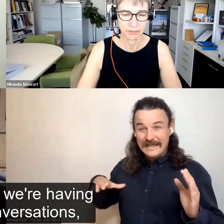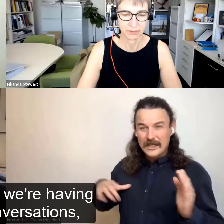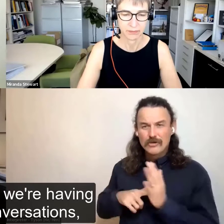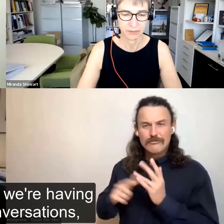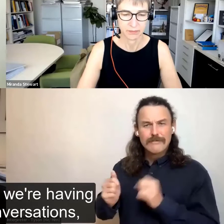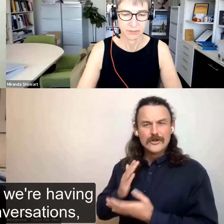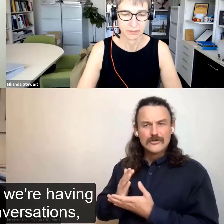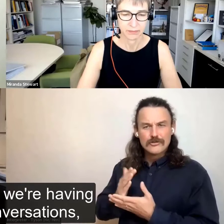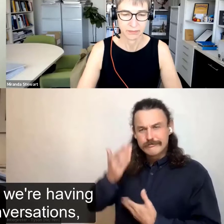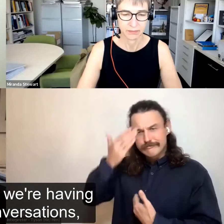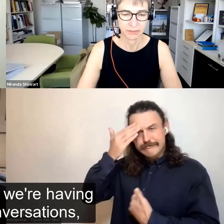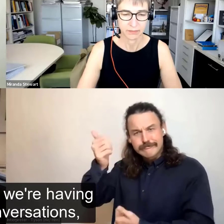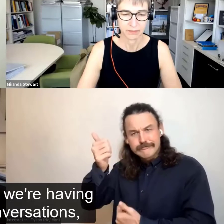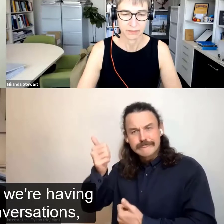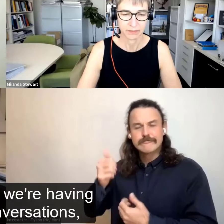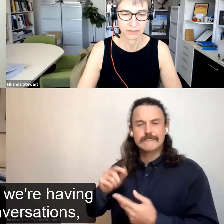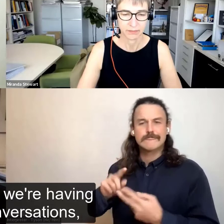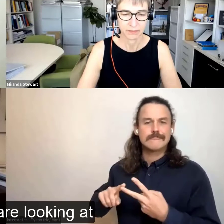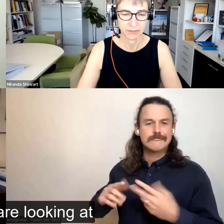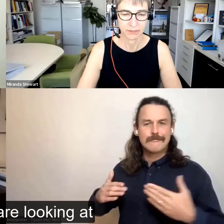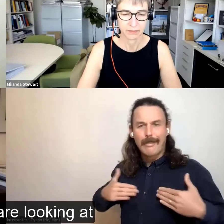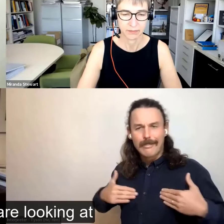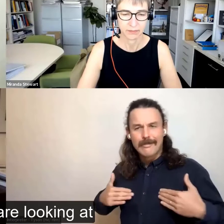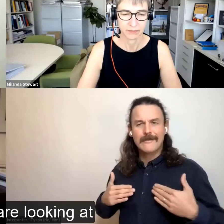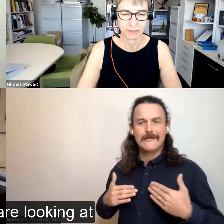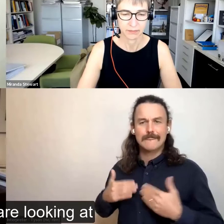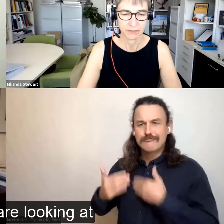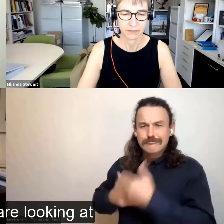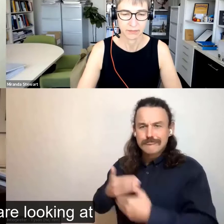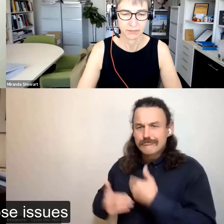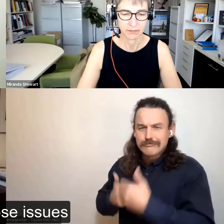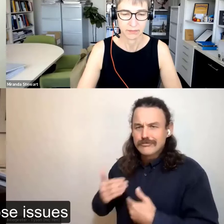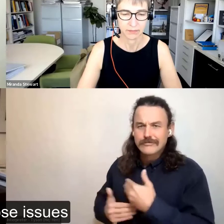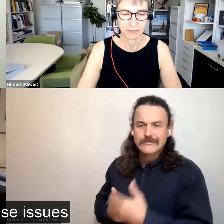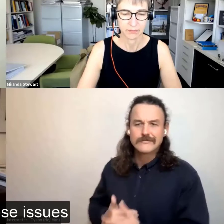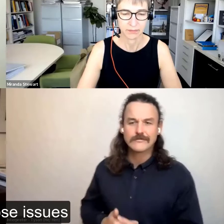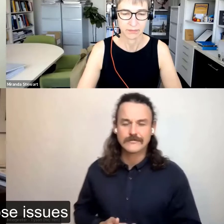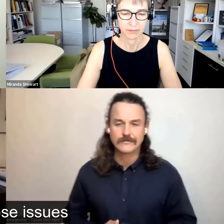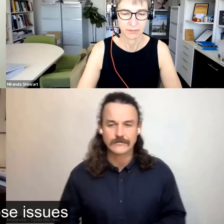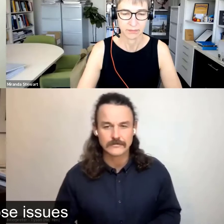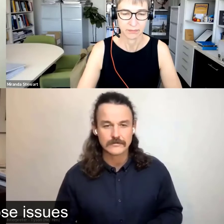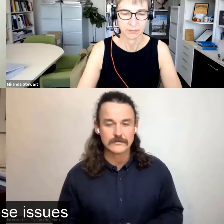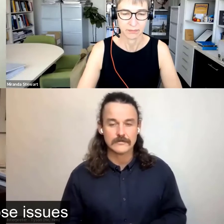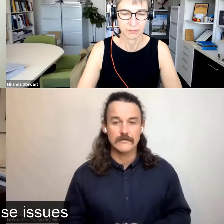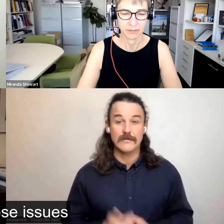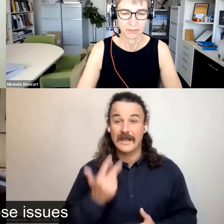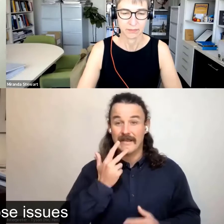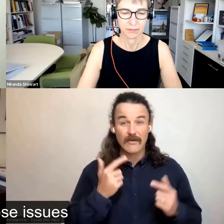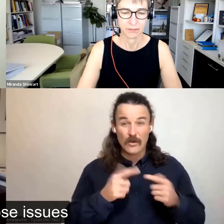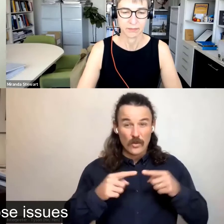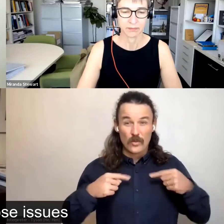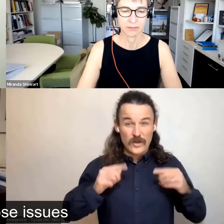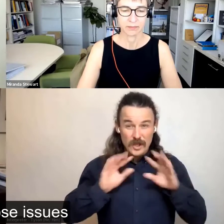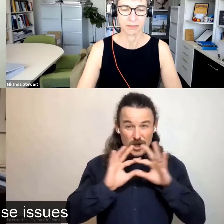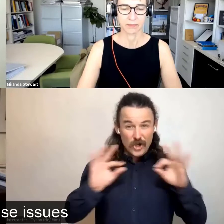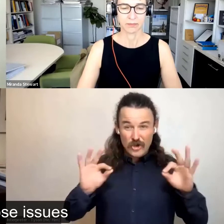unless we're having those conversations, unless we're looking at how